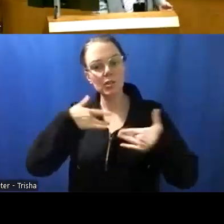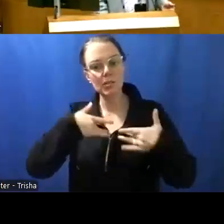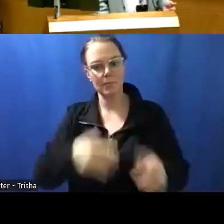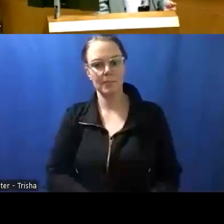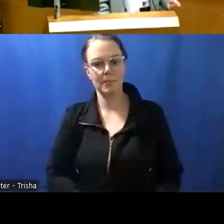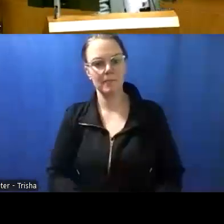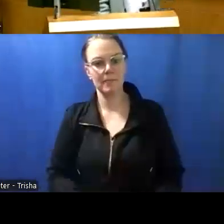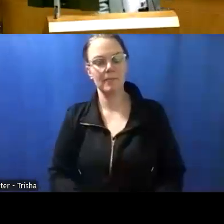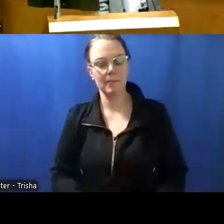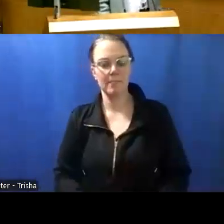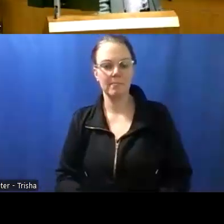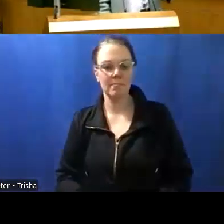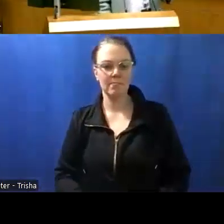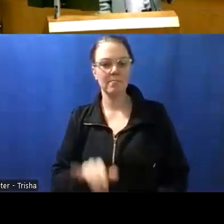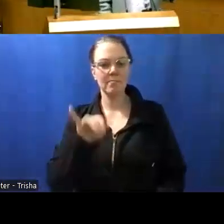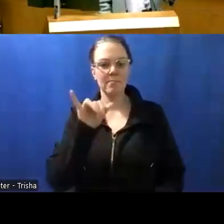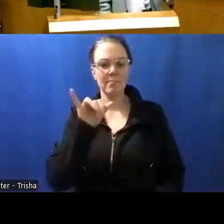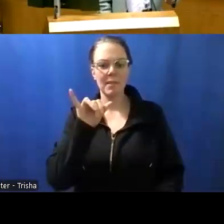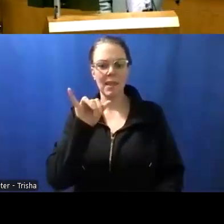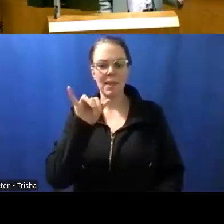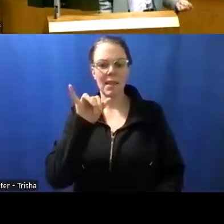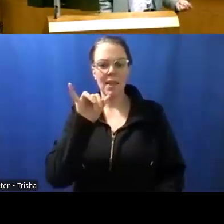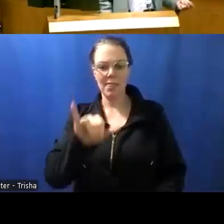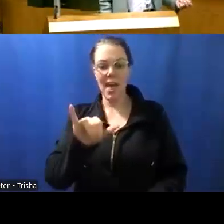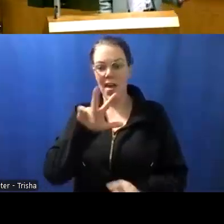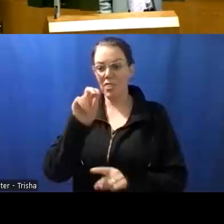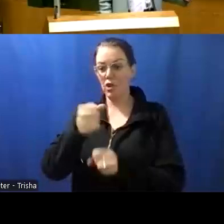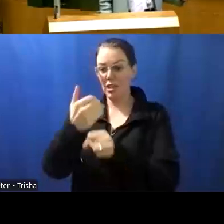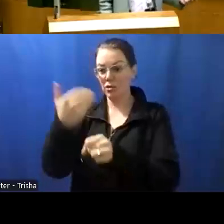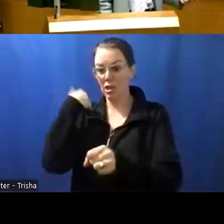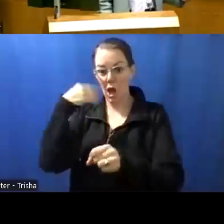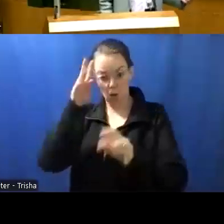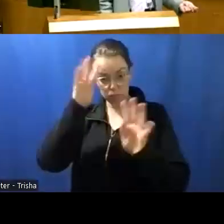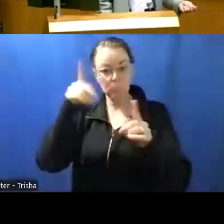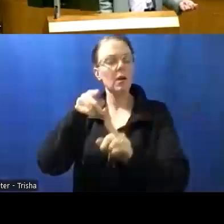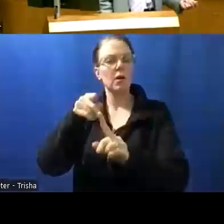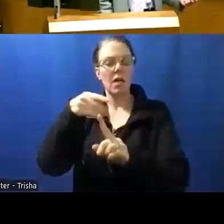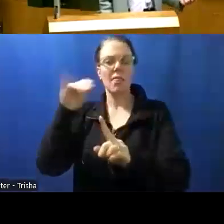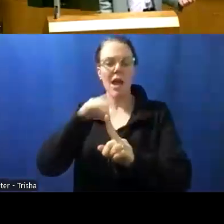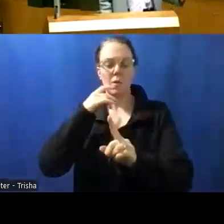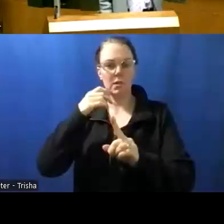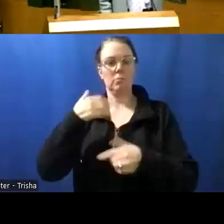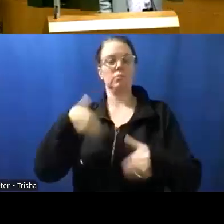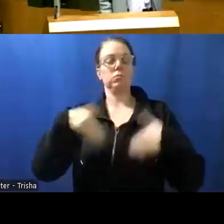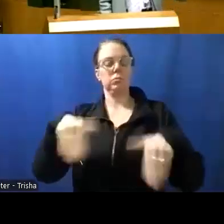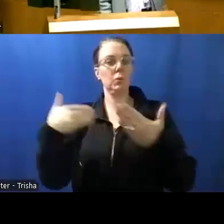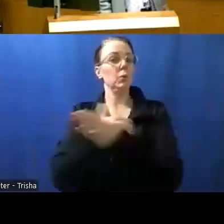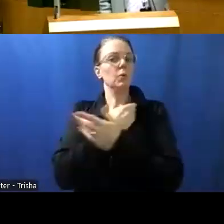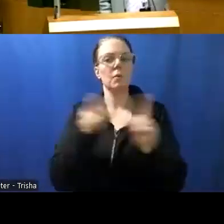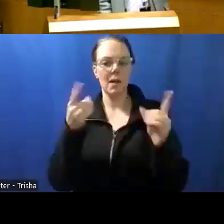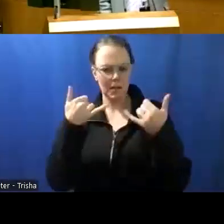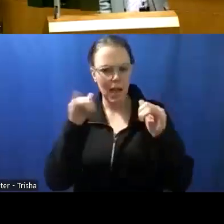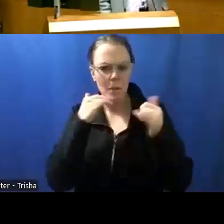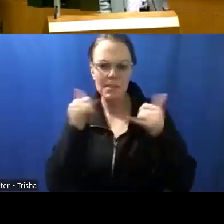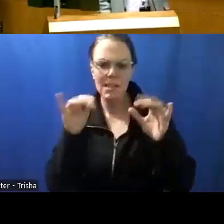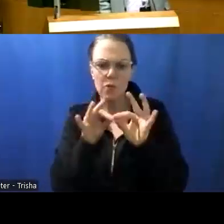And I think this is less of a radical point now than it was 30 years ago, but it's still very relevant. We can't only focus on, can you do